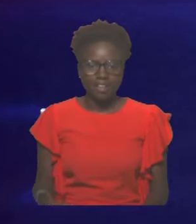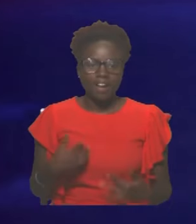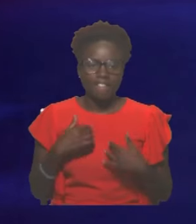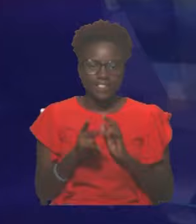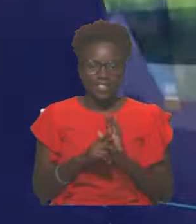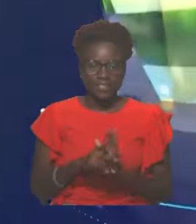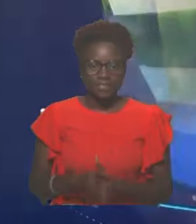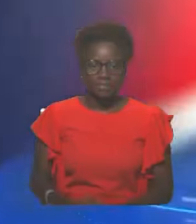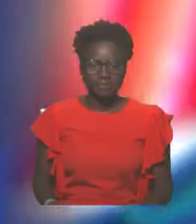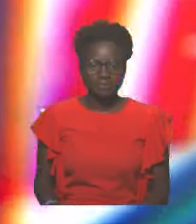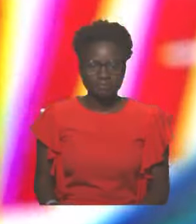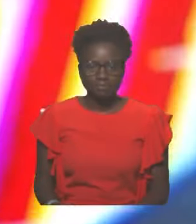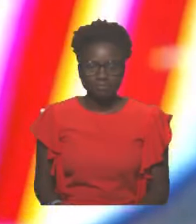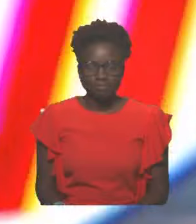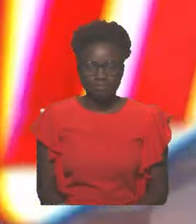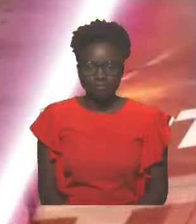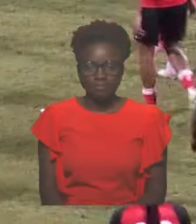Stadium.